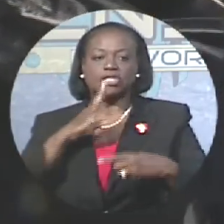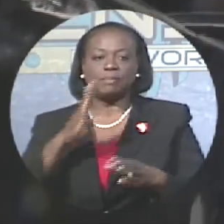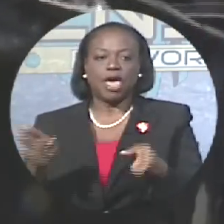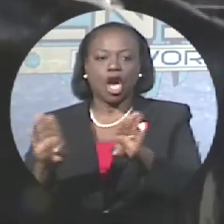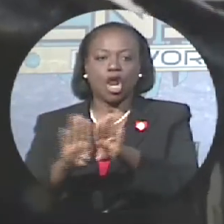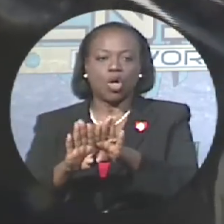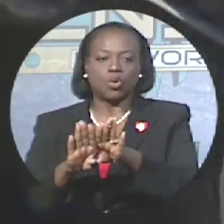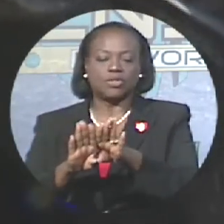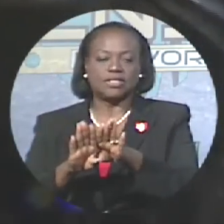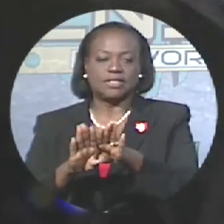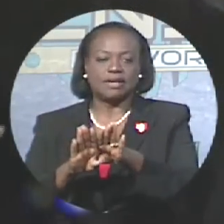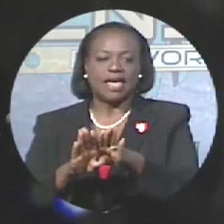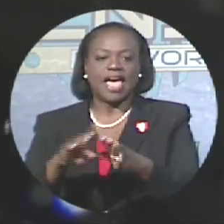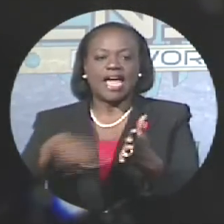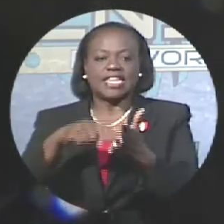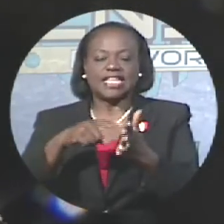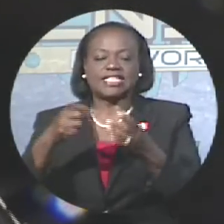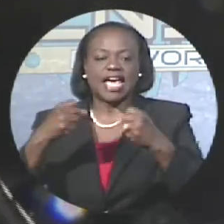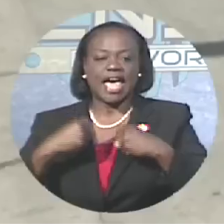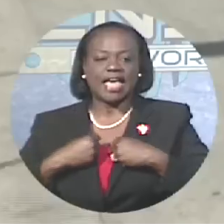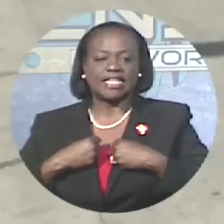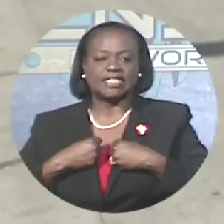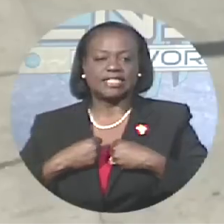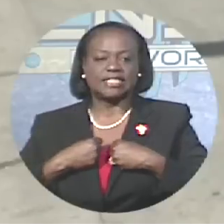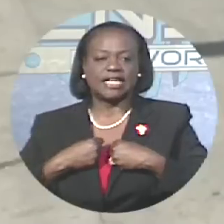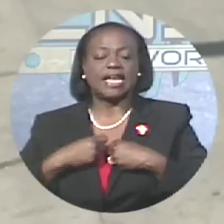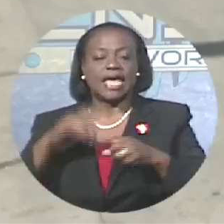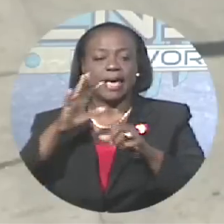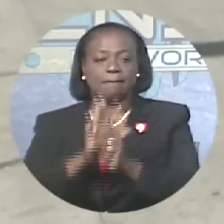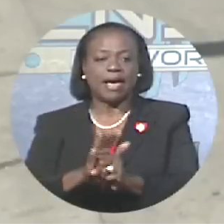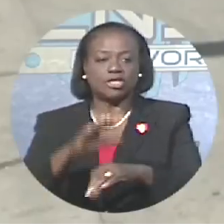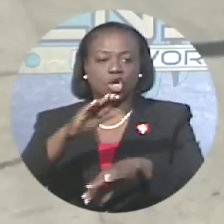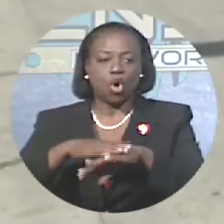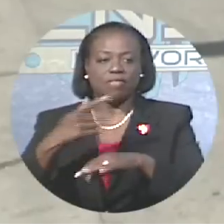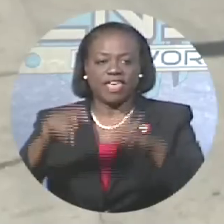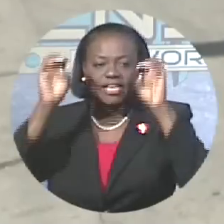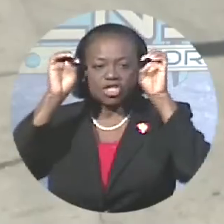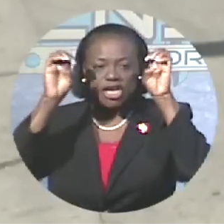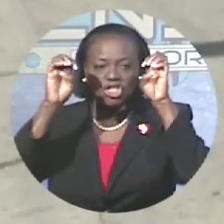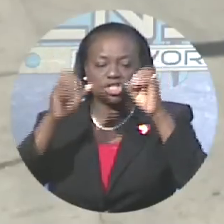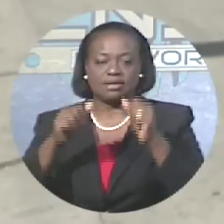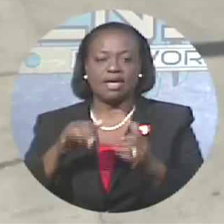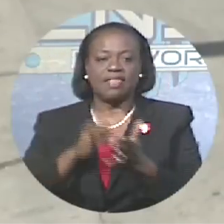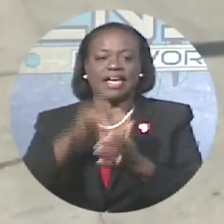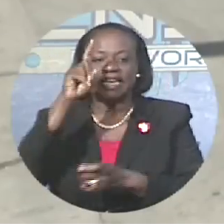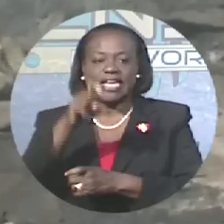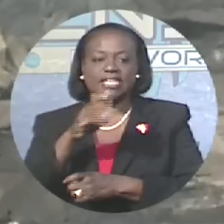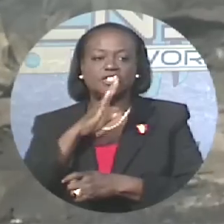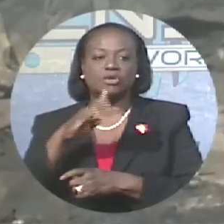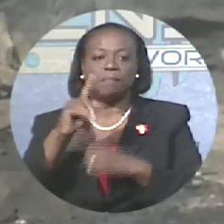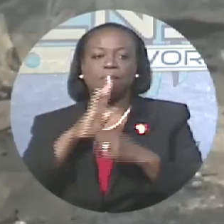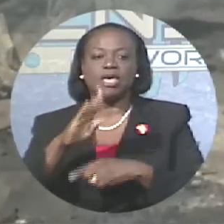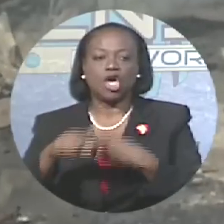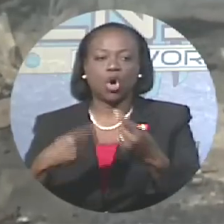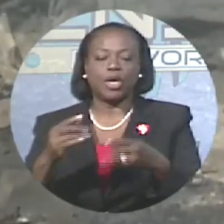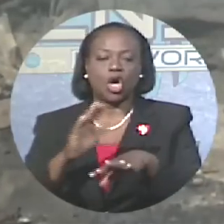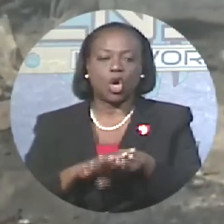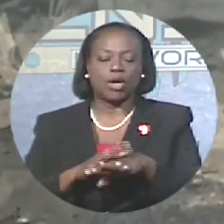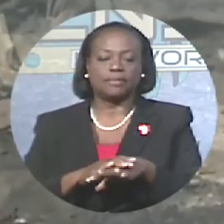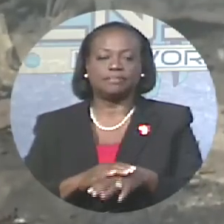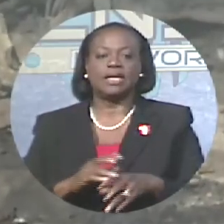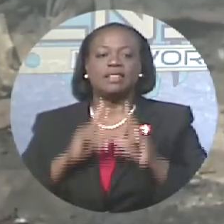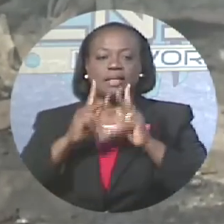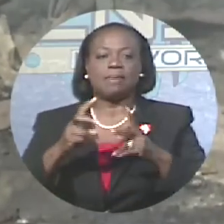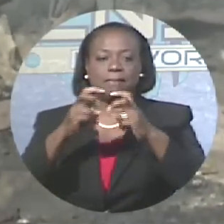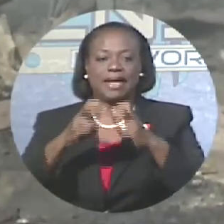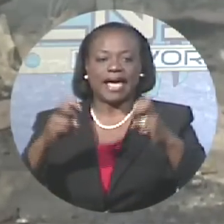So it has a severe impact on the education that needs to be going on in this area. Public analyst with the